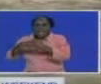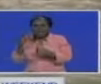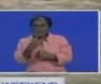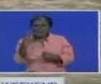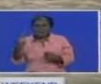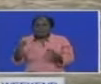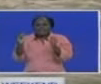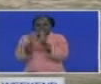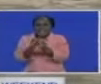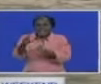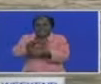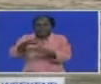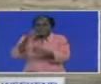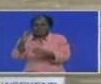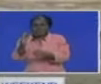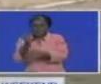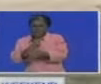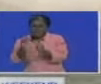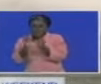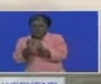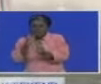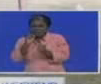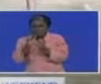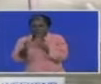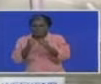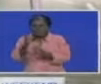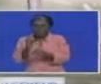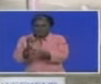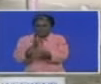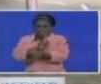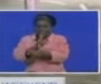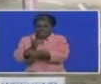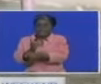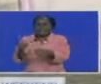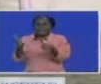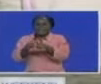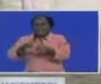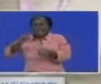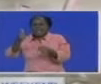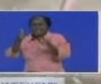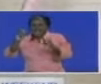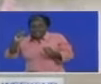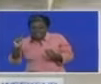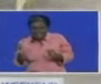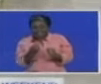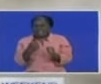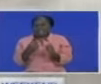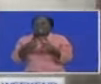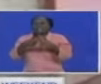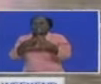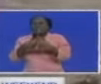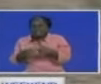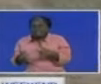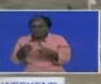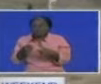10 hours, 5 minutes and 55 seconds. Another Kenyan, David Hosi, made amends of his bad start to finish 7th in